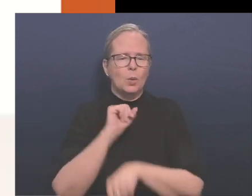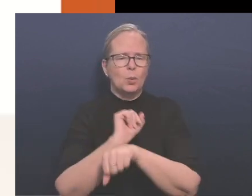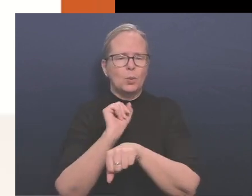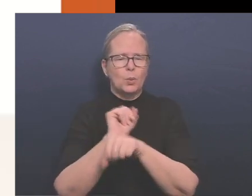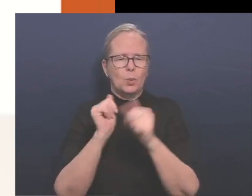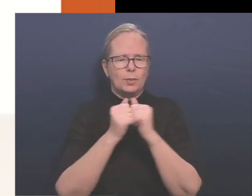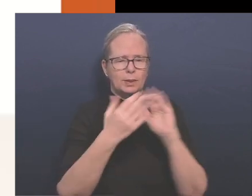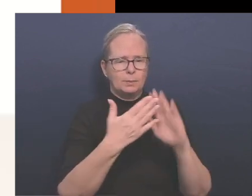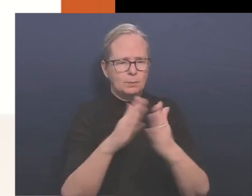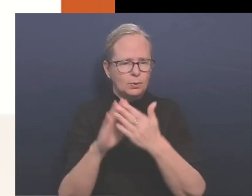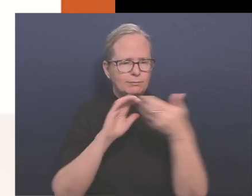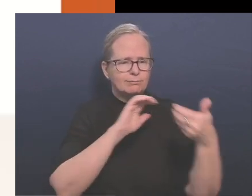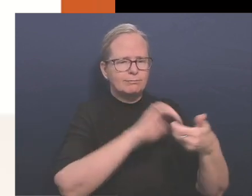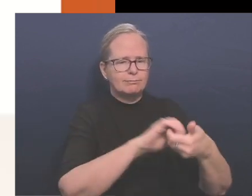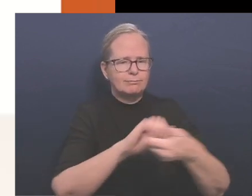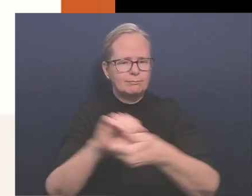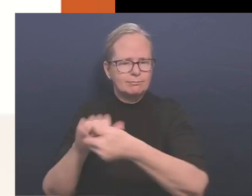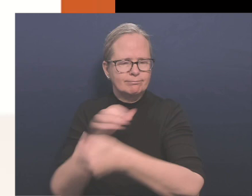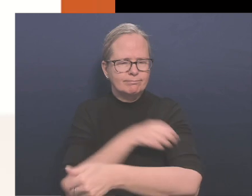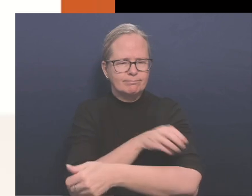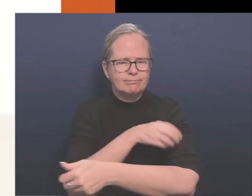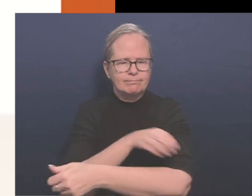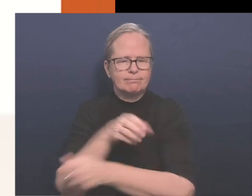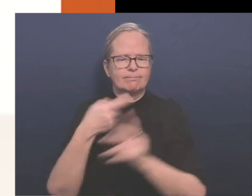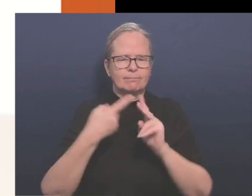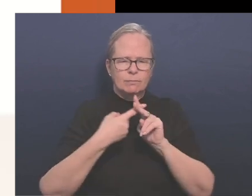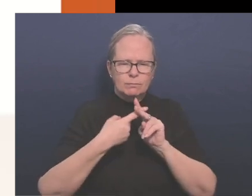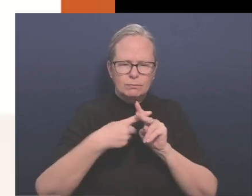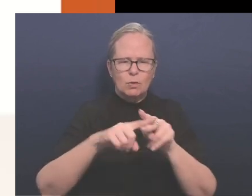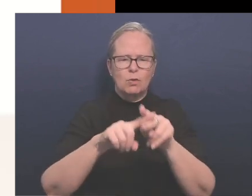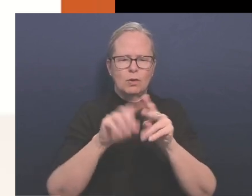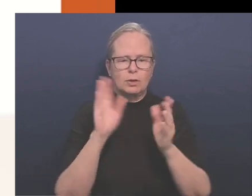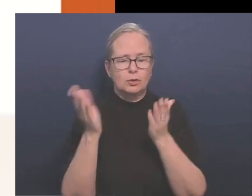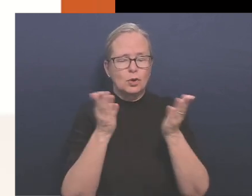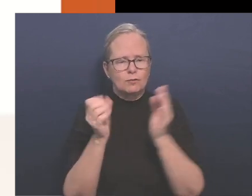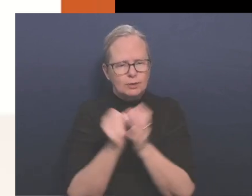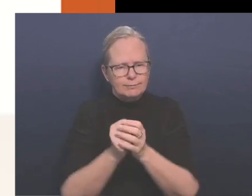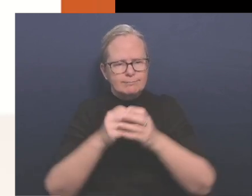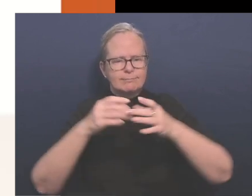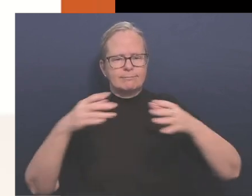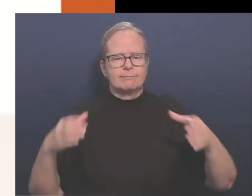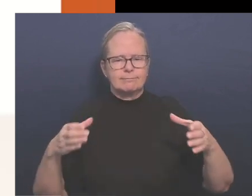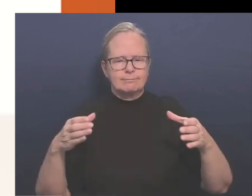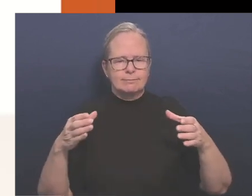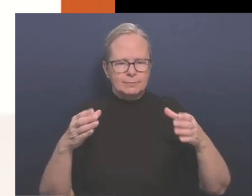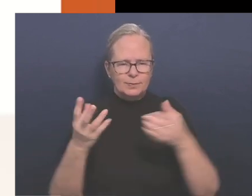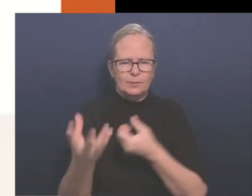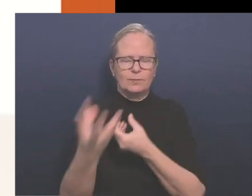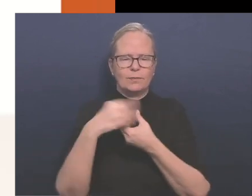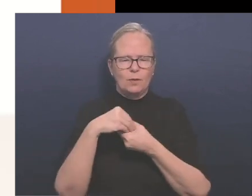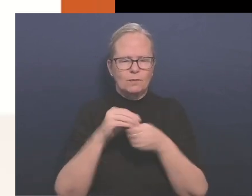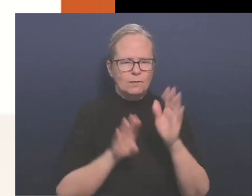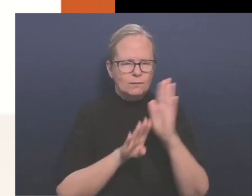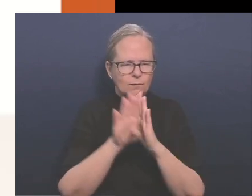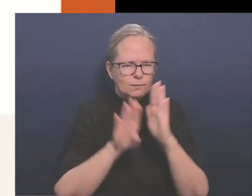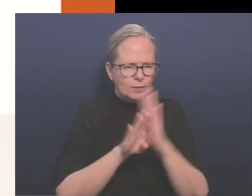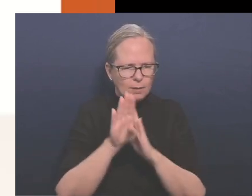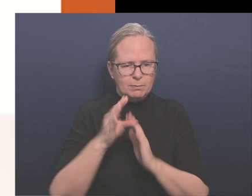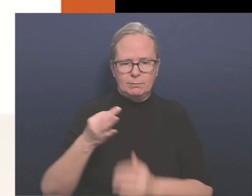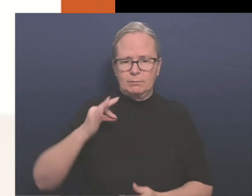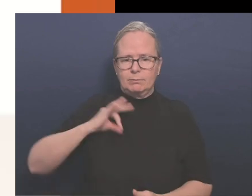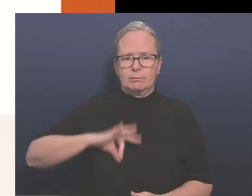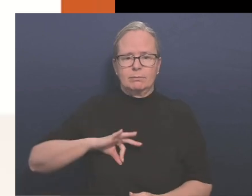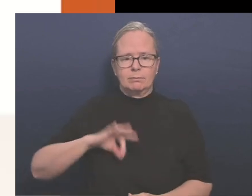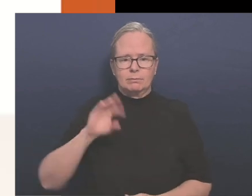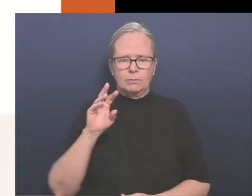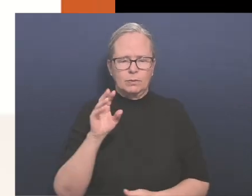territory. The Dish with One Spoon is a treaty between the Anishinaabe, Mississaugas, and Haudenosaunee that bound them